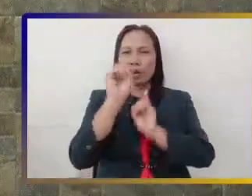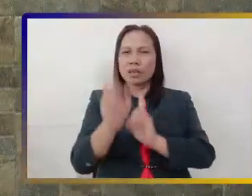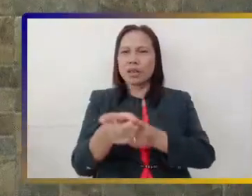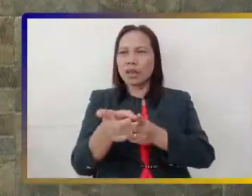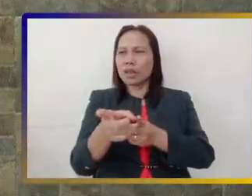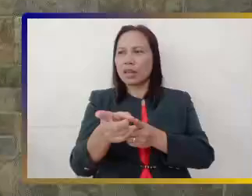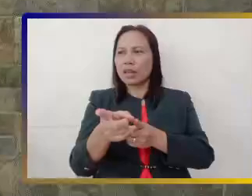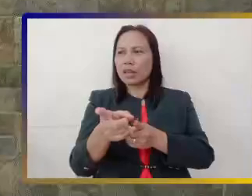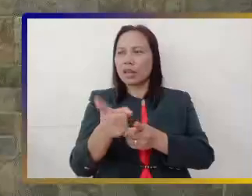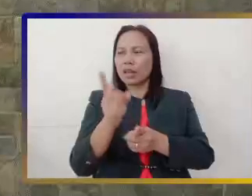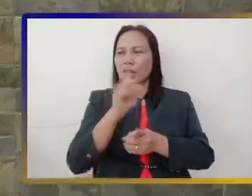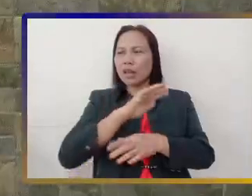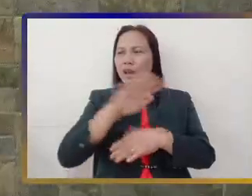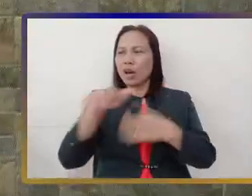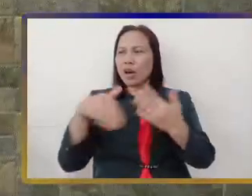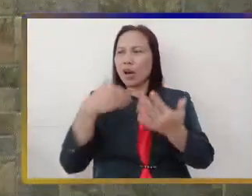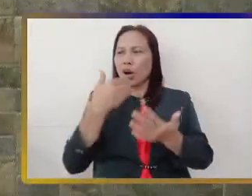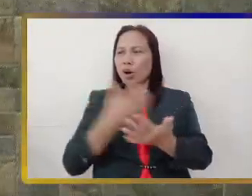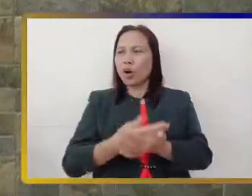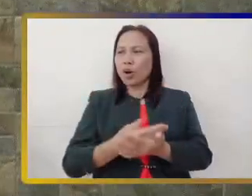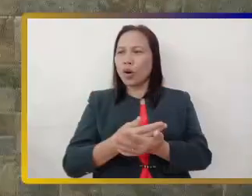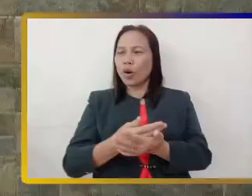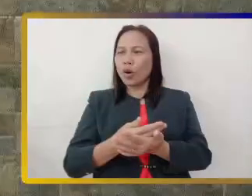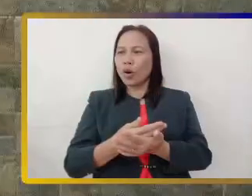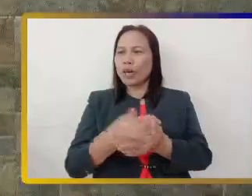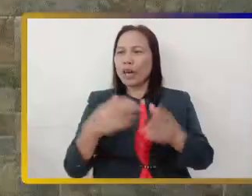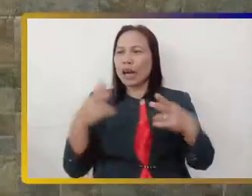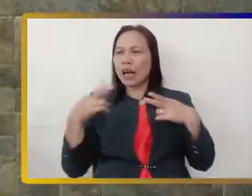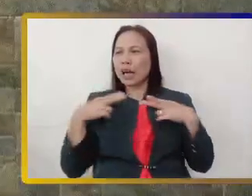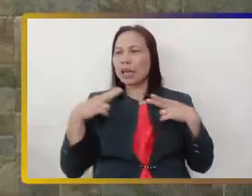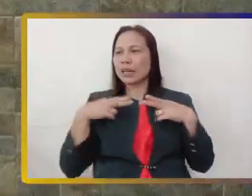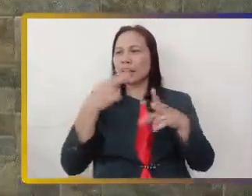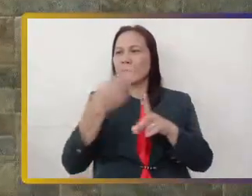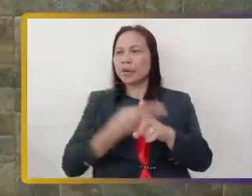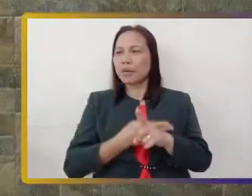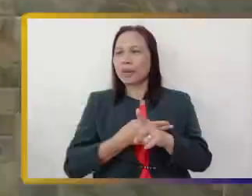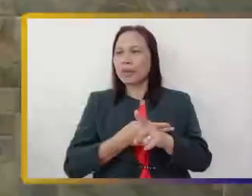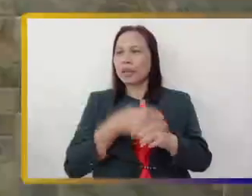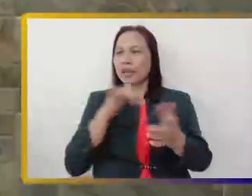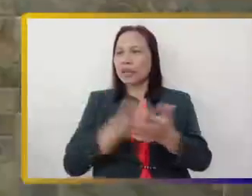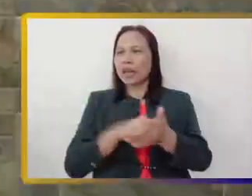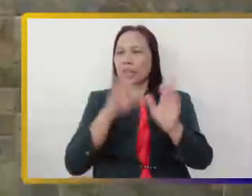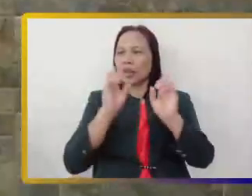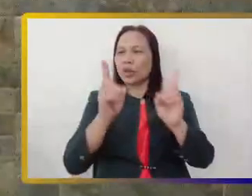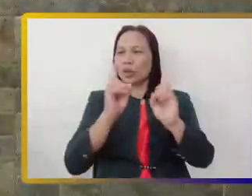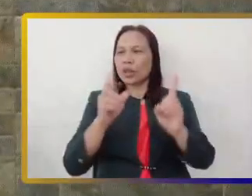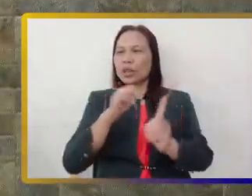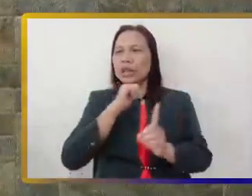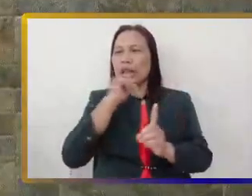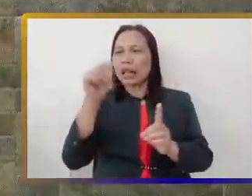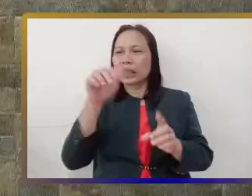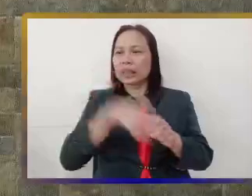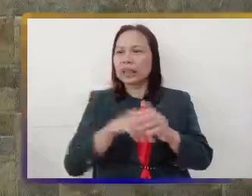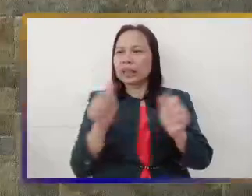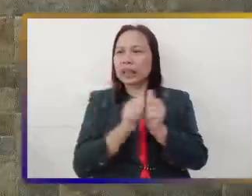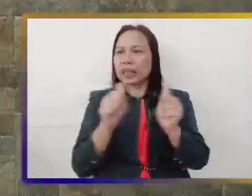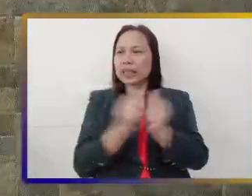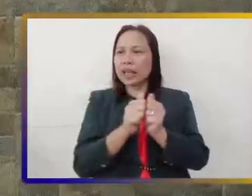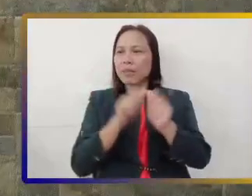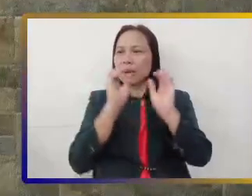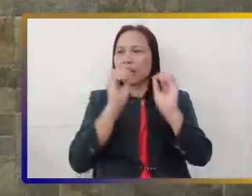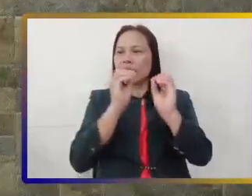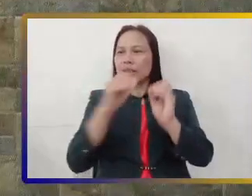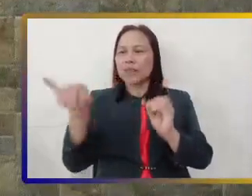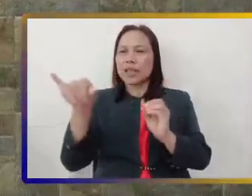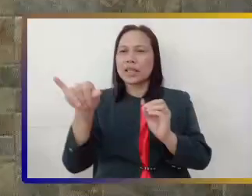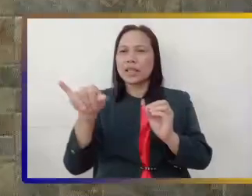all Saints day and all Souls day are doctrines Which are not included in the teachings of